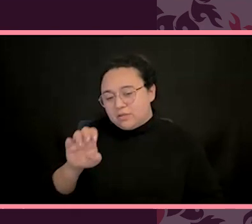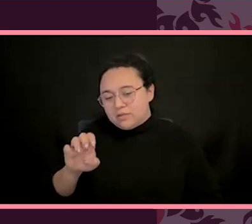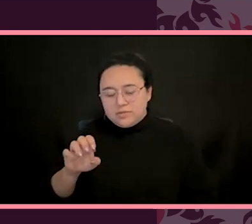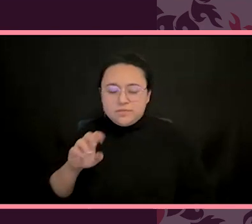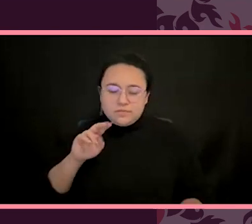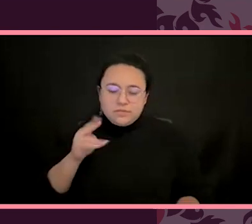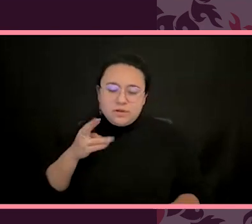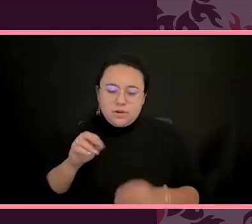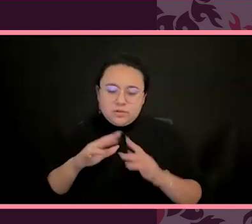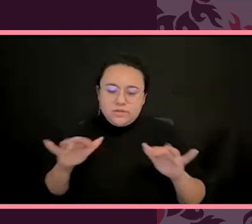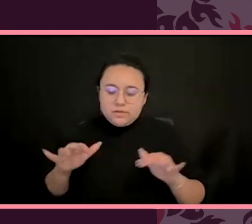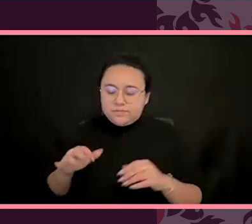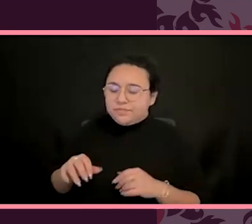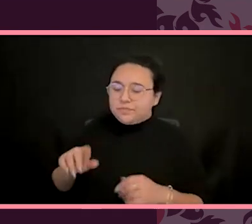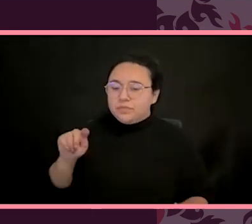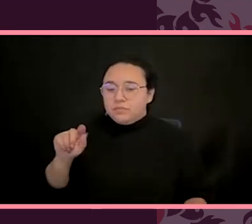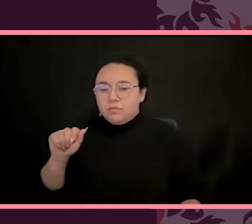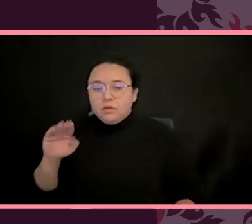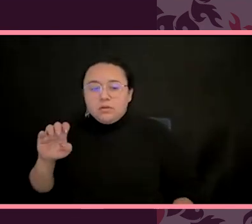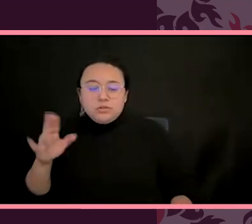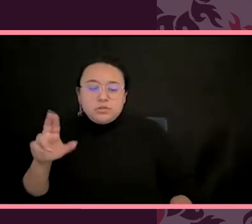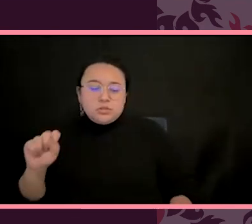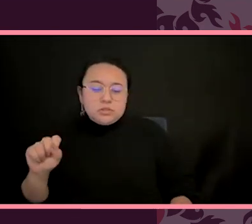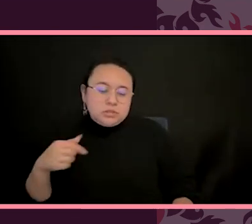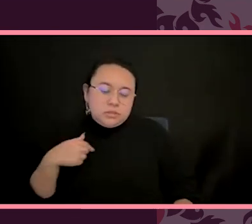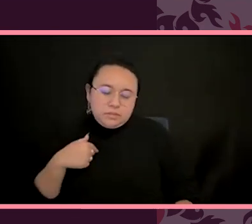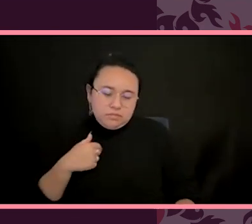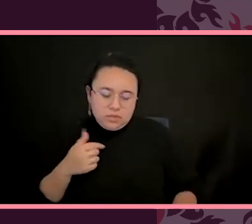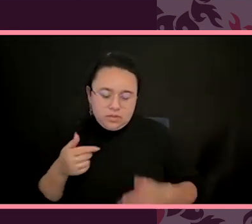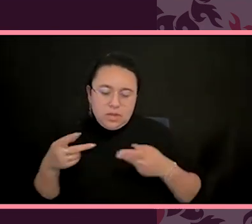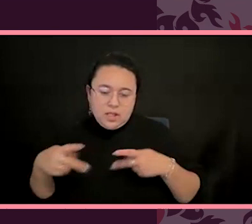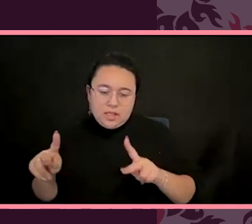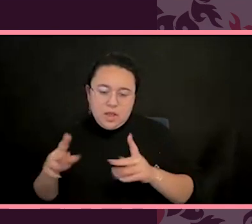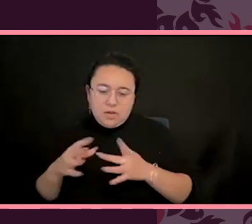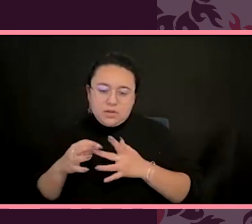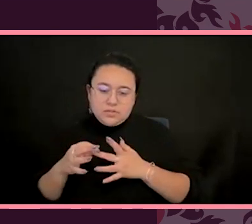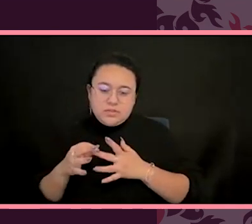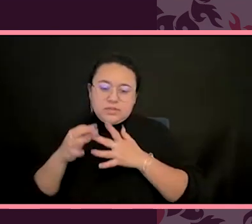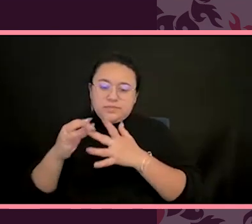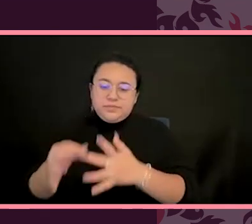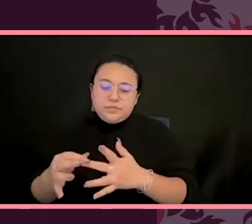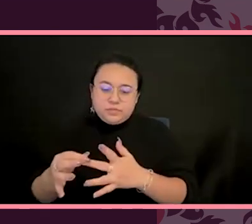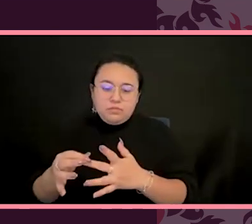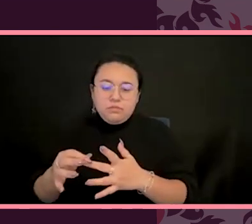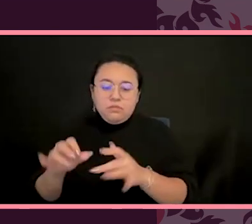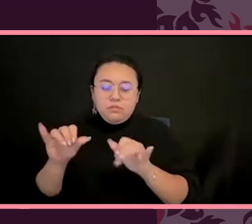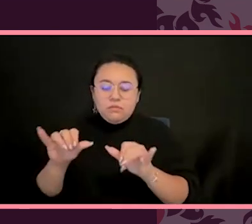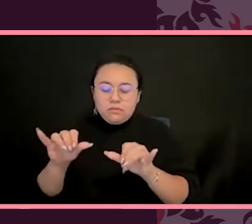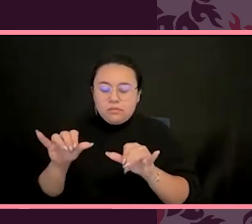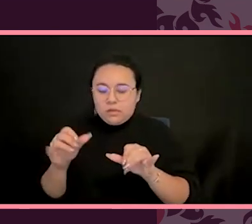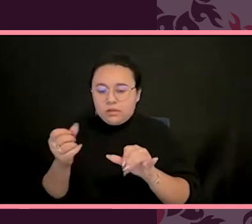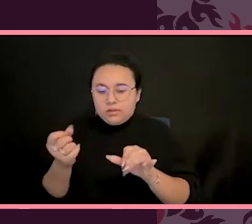it's allowed us to lead to some, this is Taejas, by the way, sorry. It's allowed us to lead to some